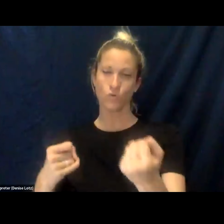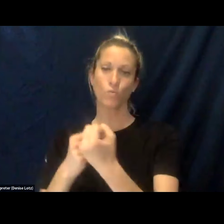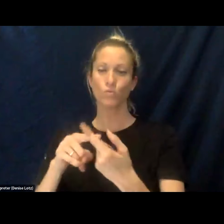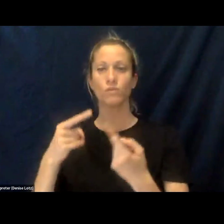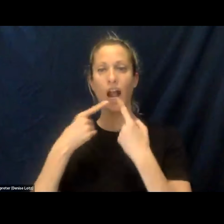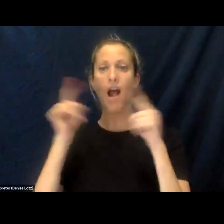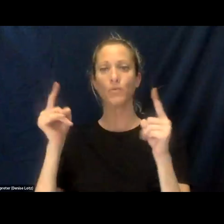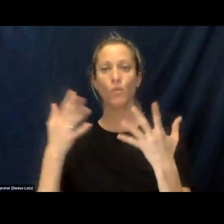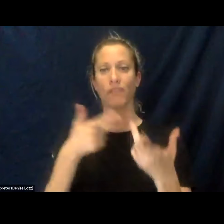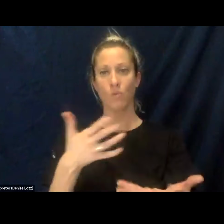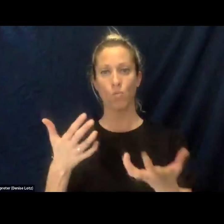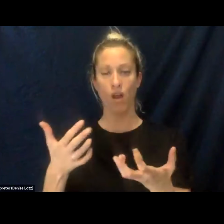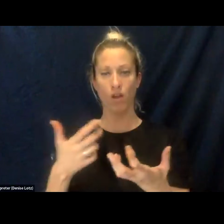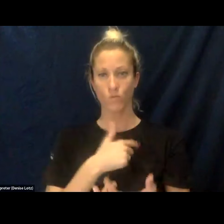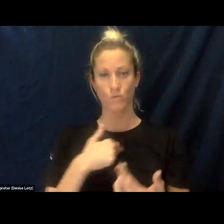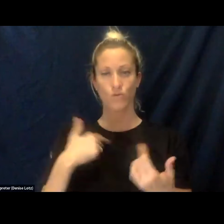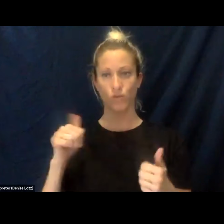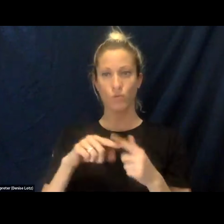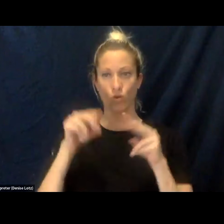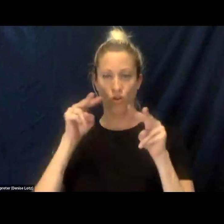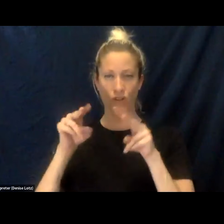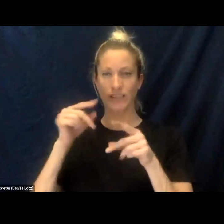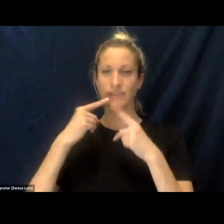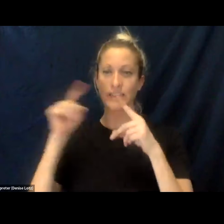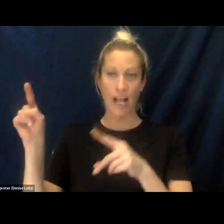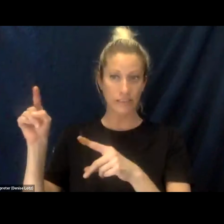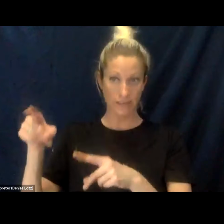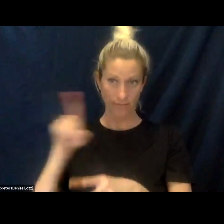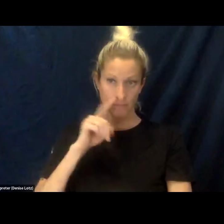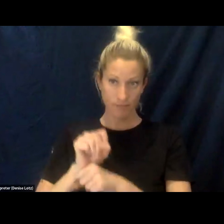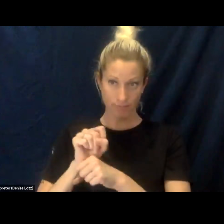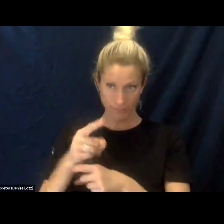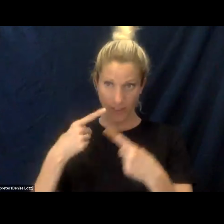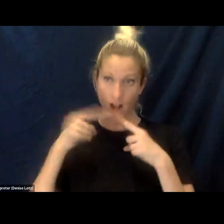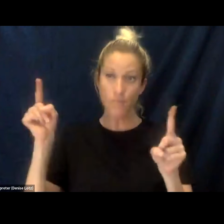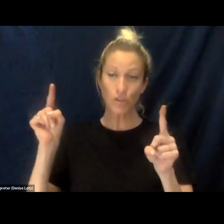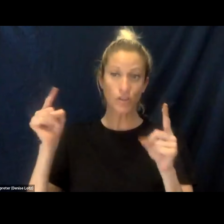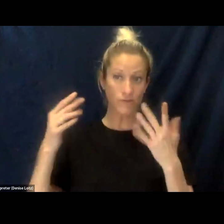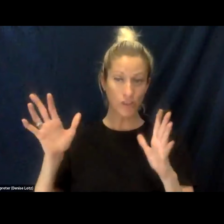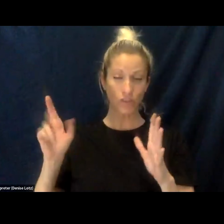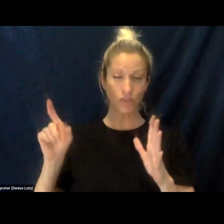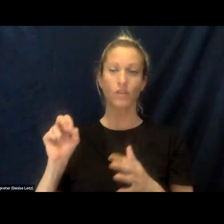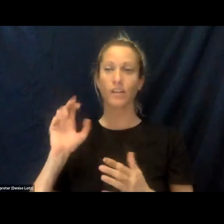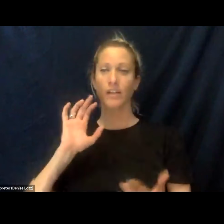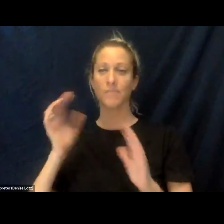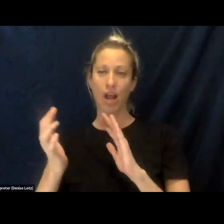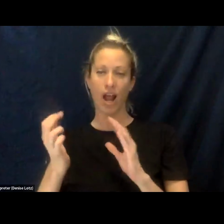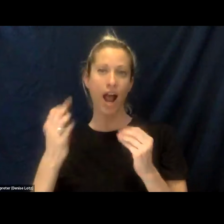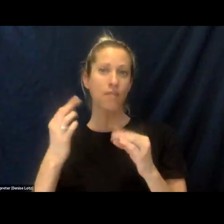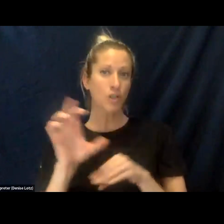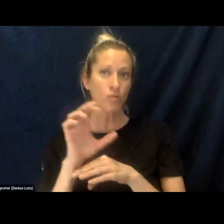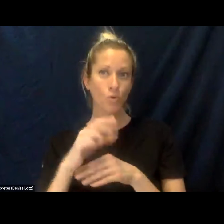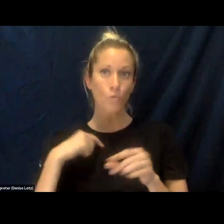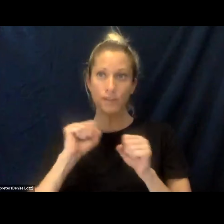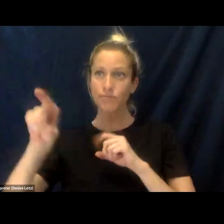want. And we're really looking at our success in that matter of did that individual accomplish what they want, opposed to how many computers were